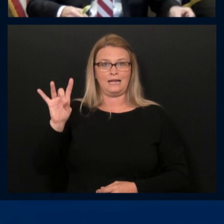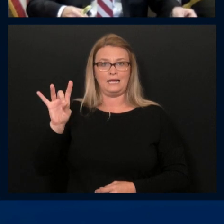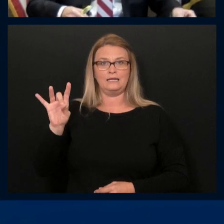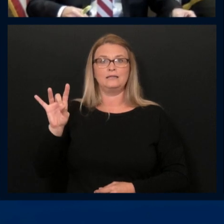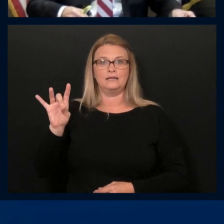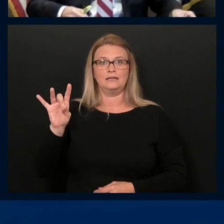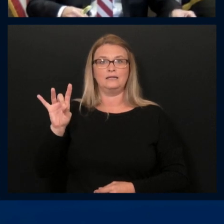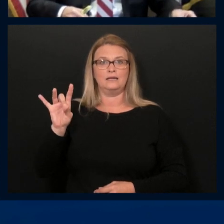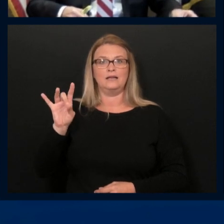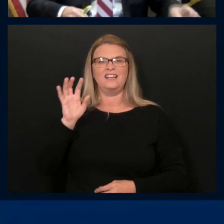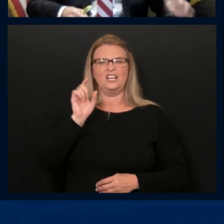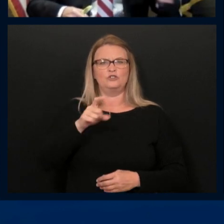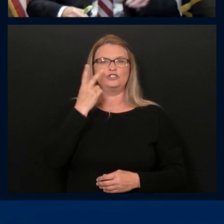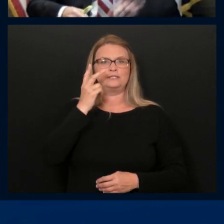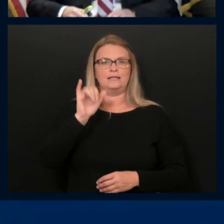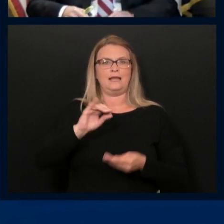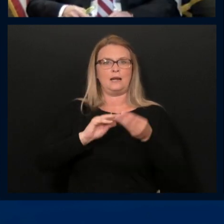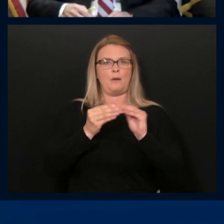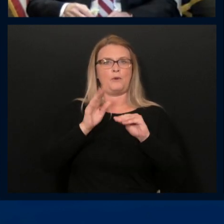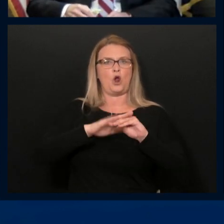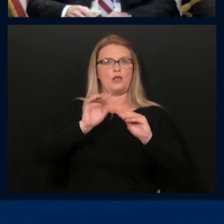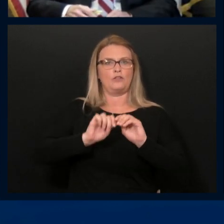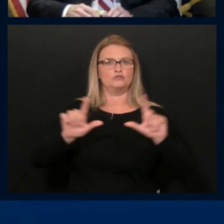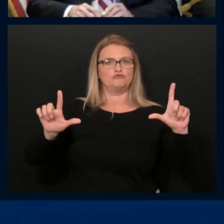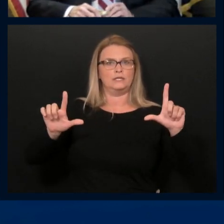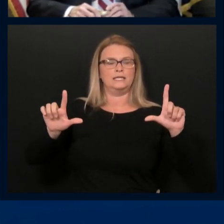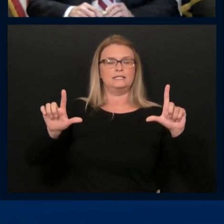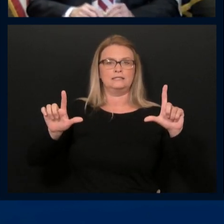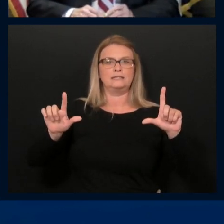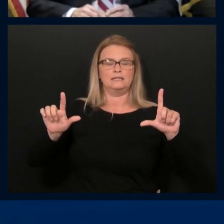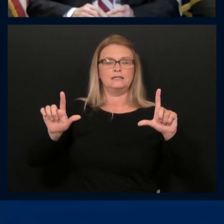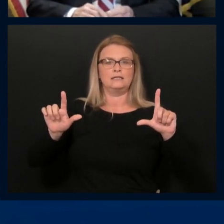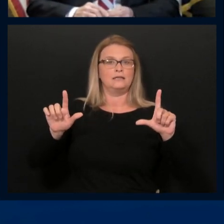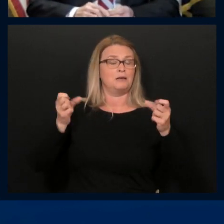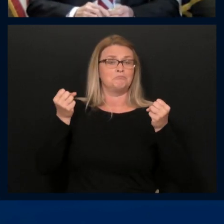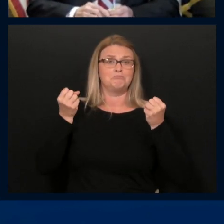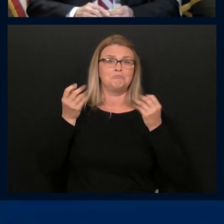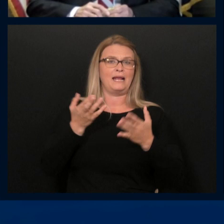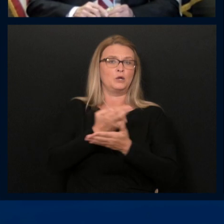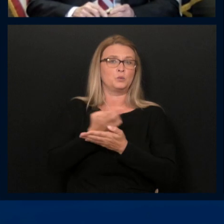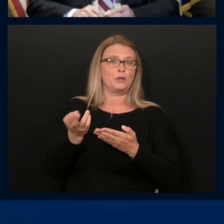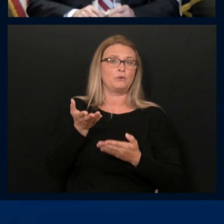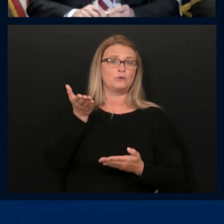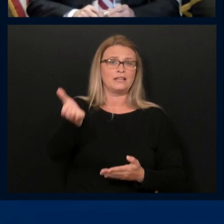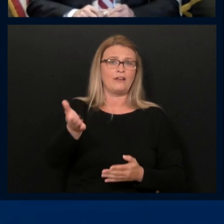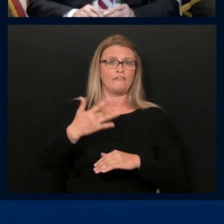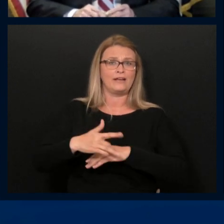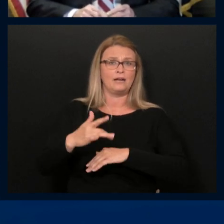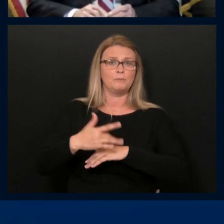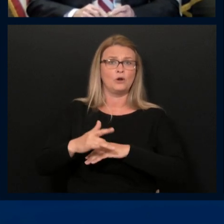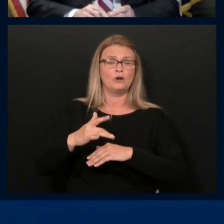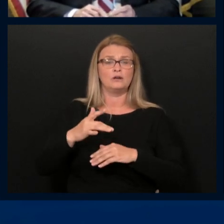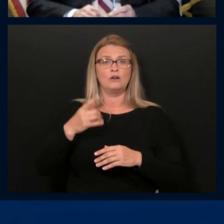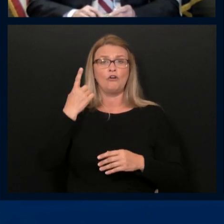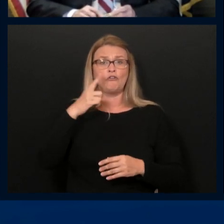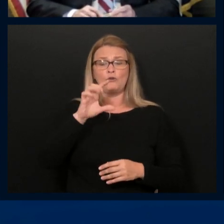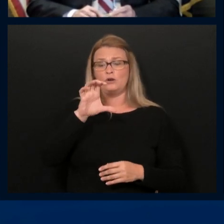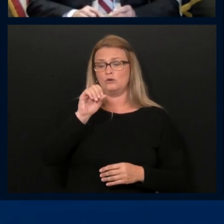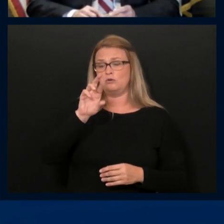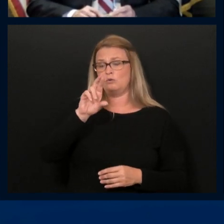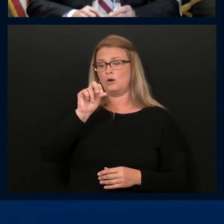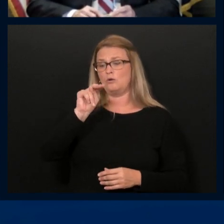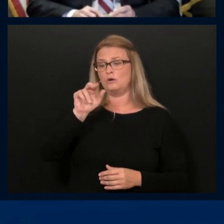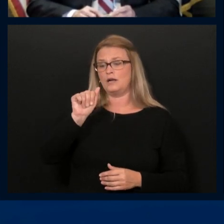844-435-7498. That number should be up on the screen. There are many resources available under